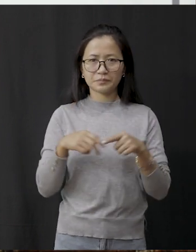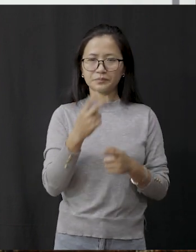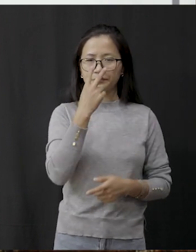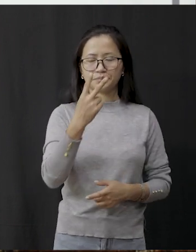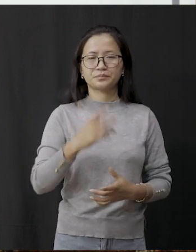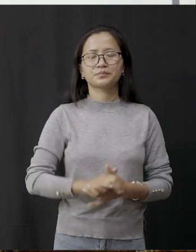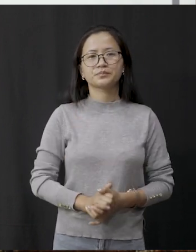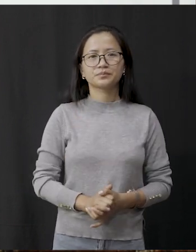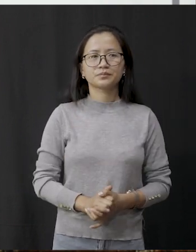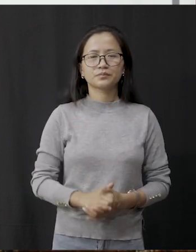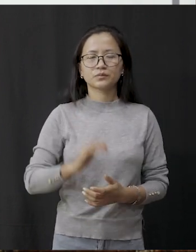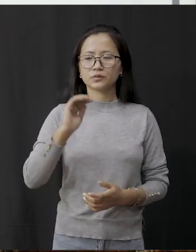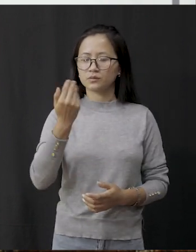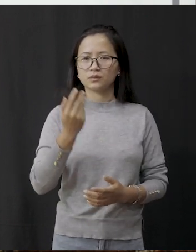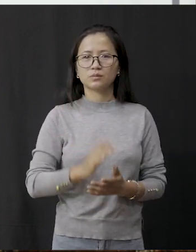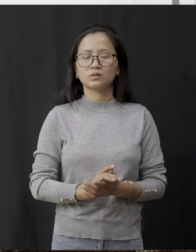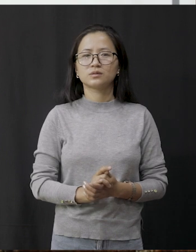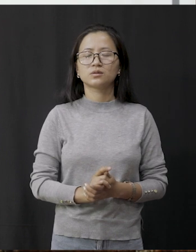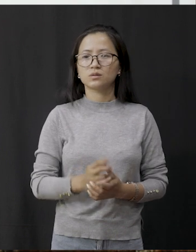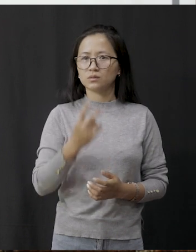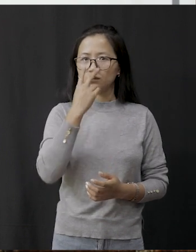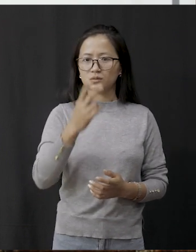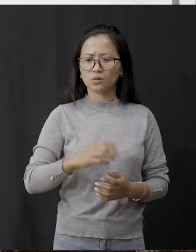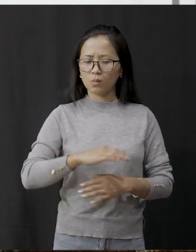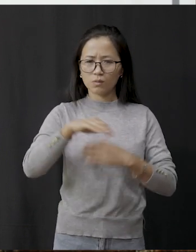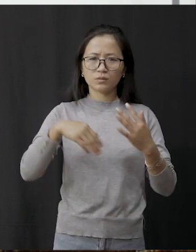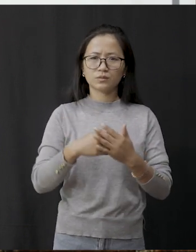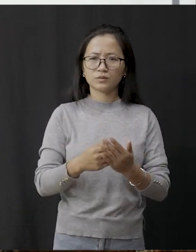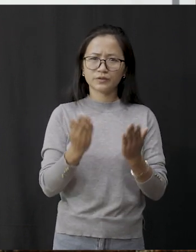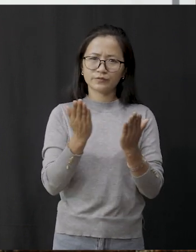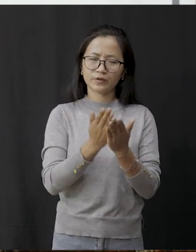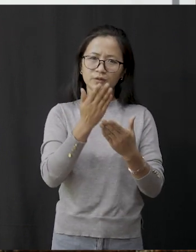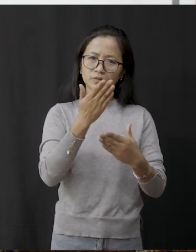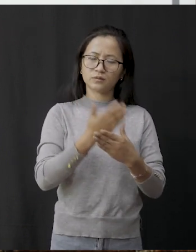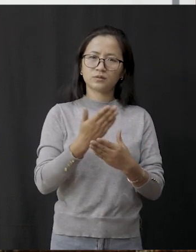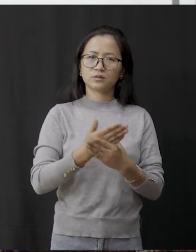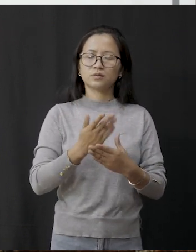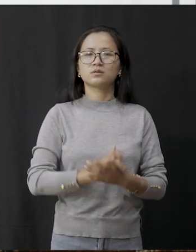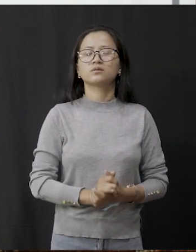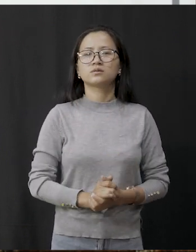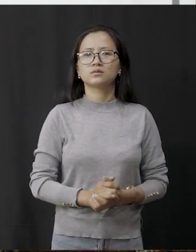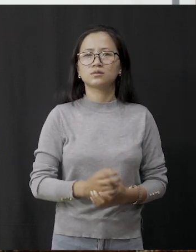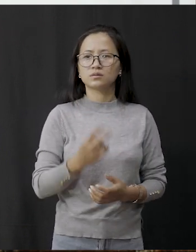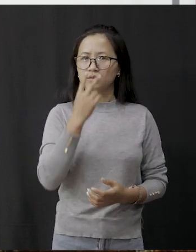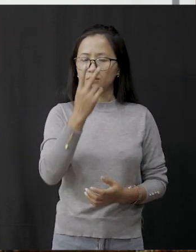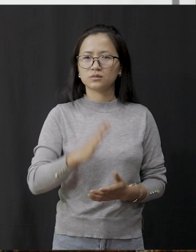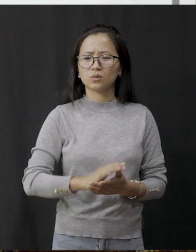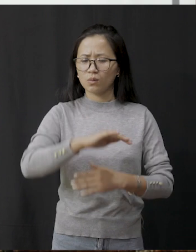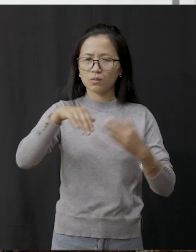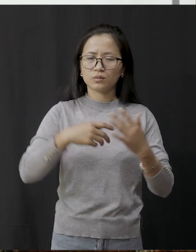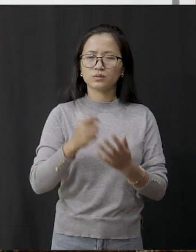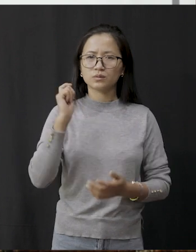office assistant is someone who looks after all the files. He assists in all the